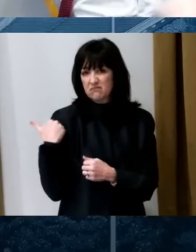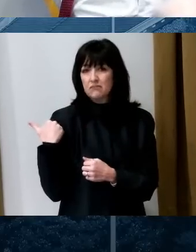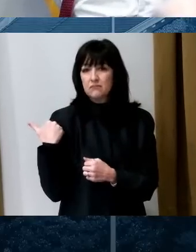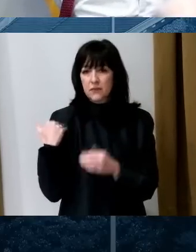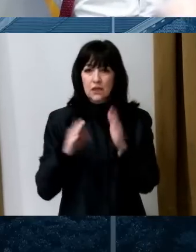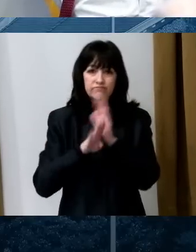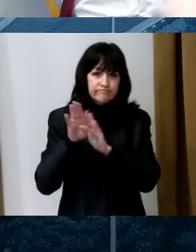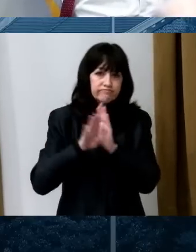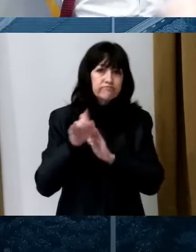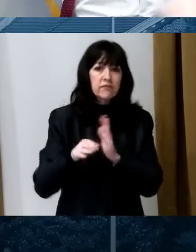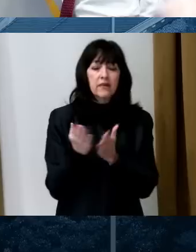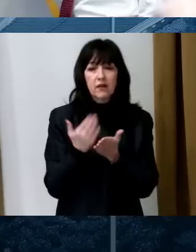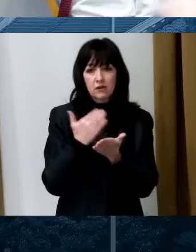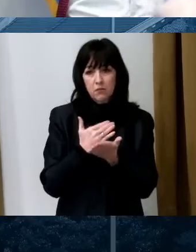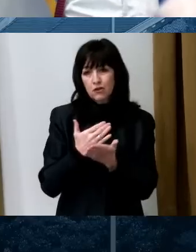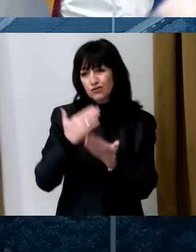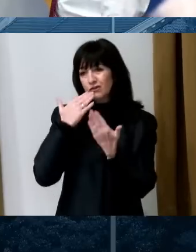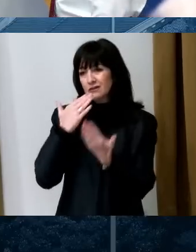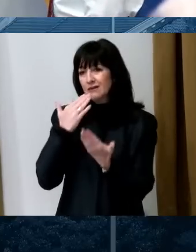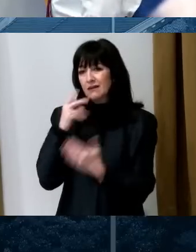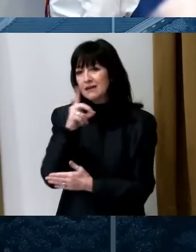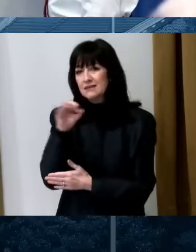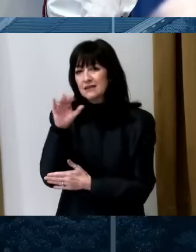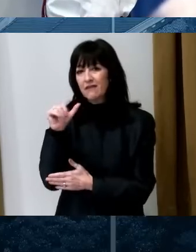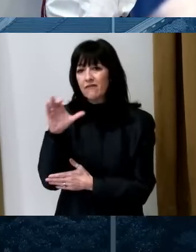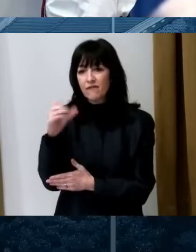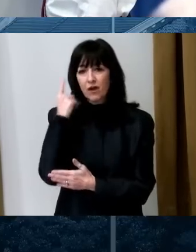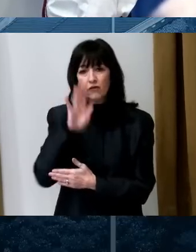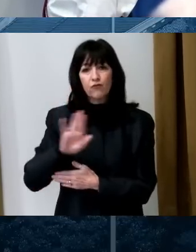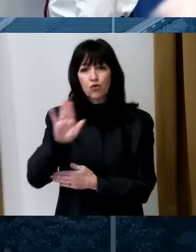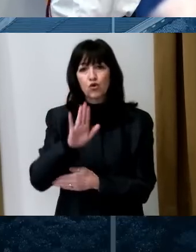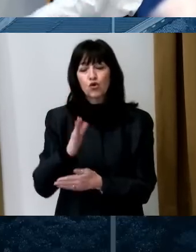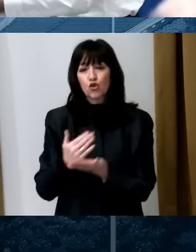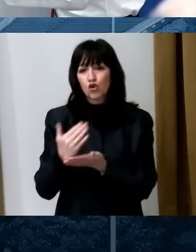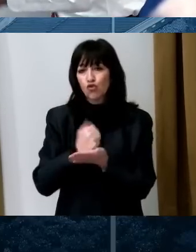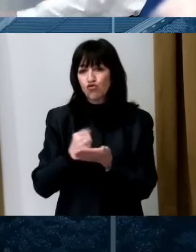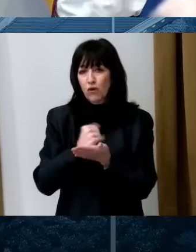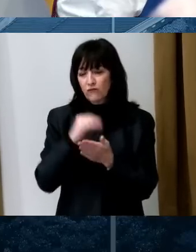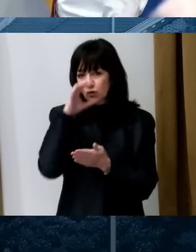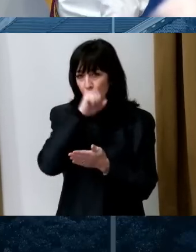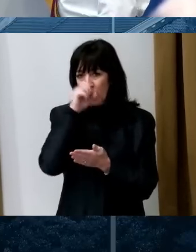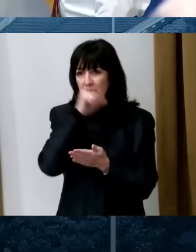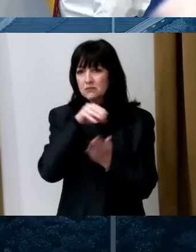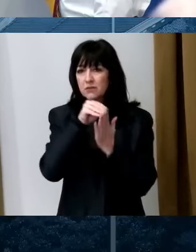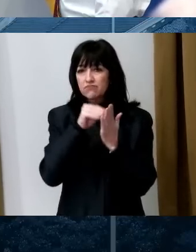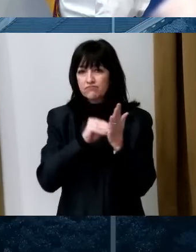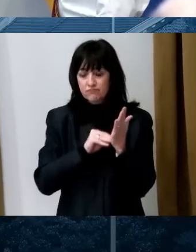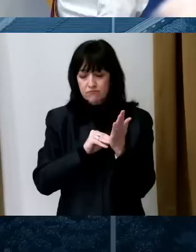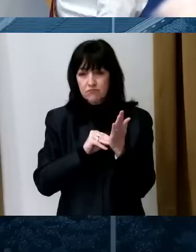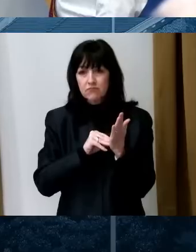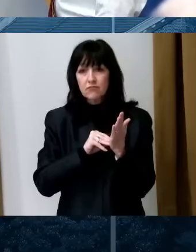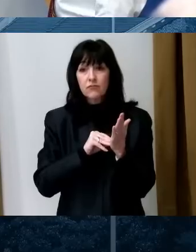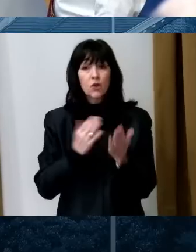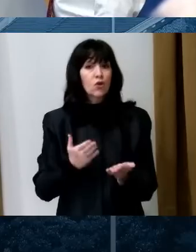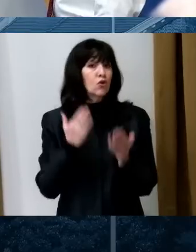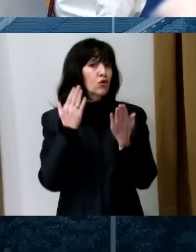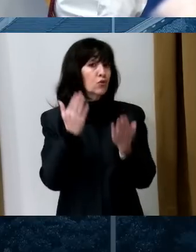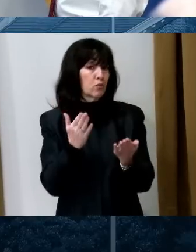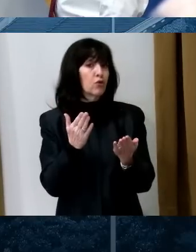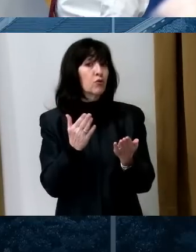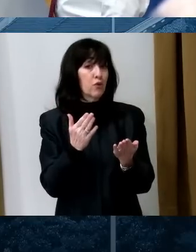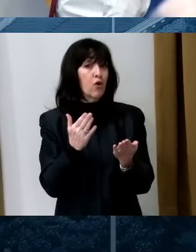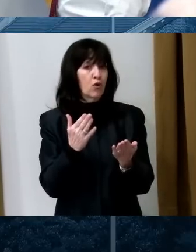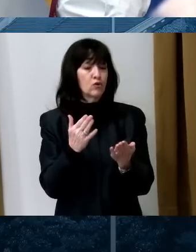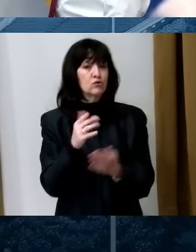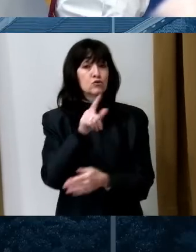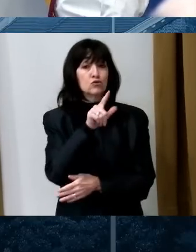Mike Houghton, the chair of DFAC, and his group for their revenue estimates. This is the proposed 24